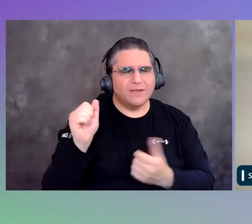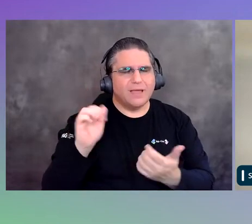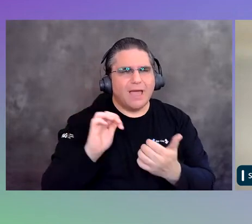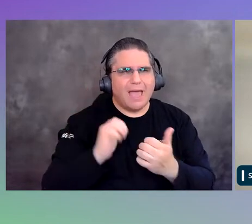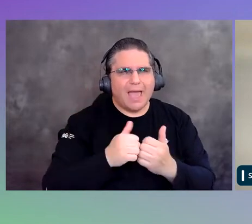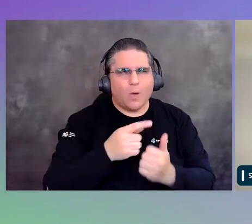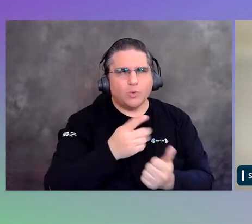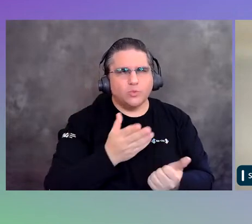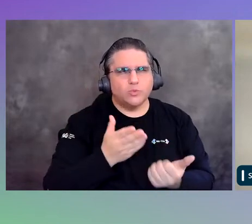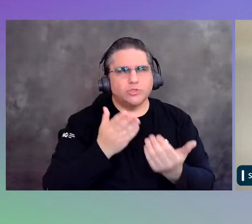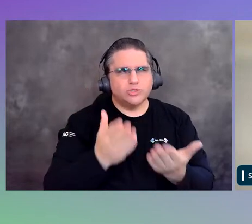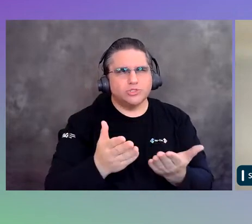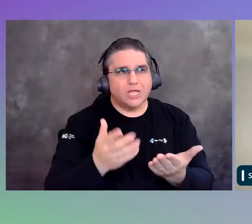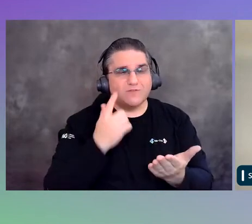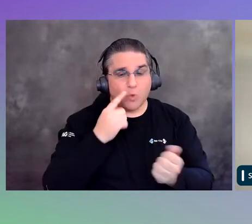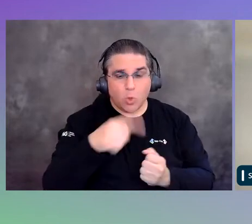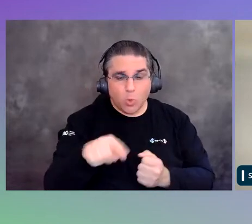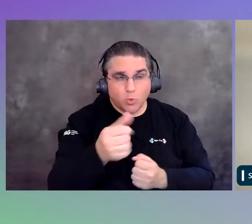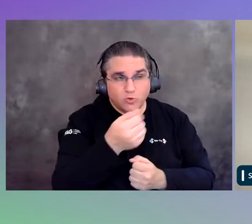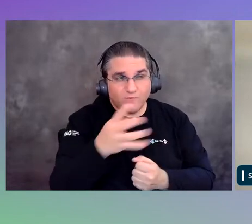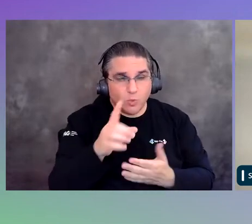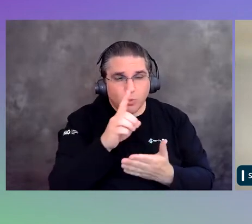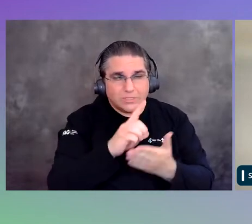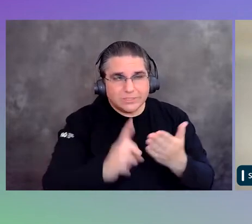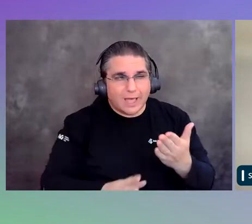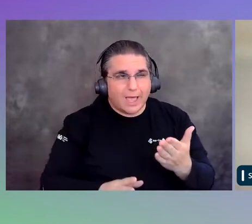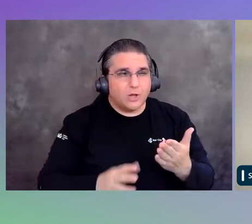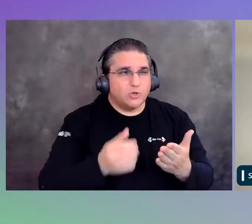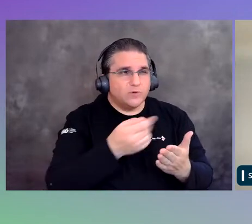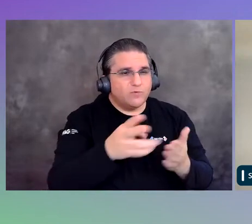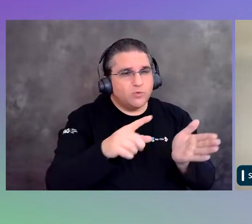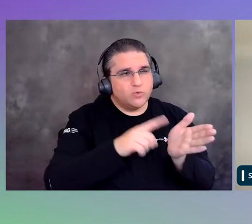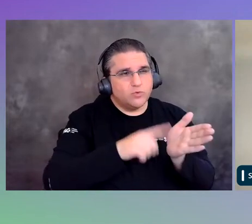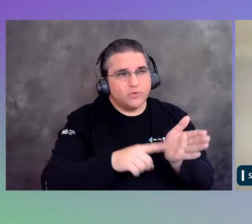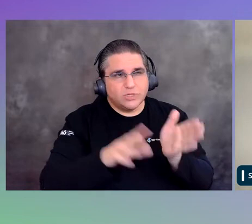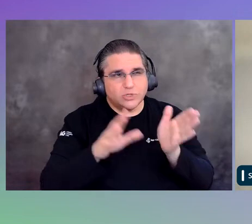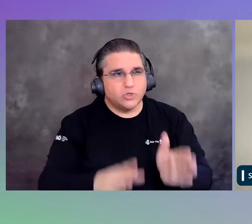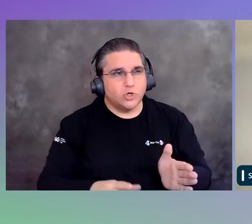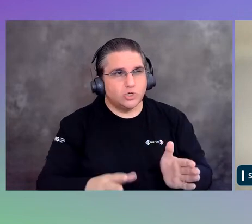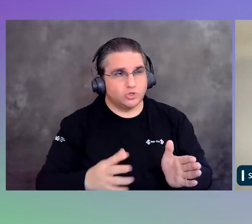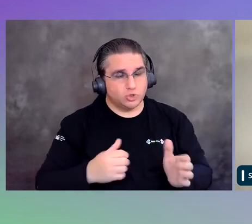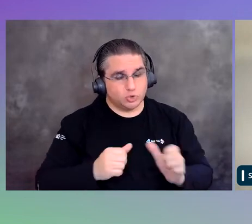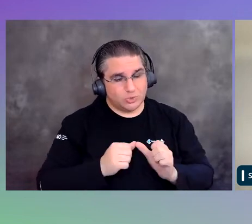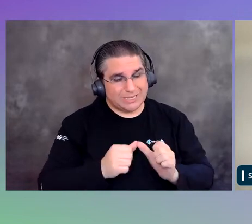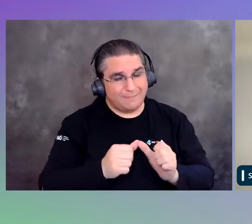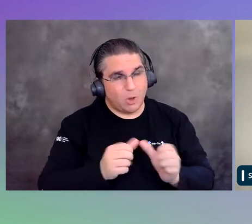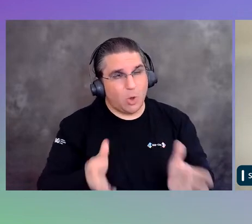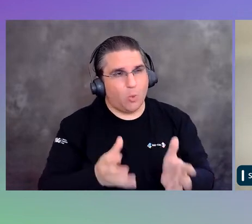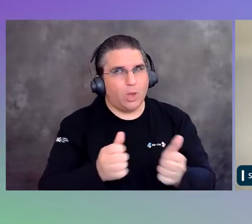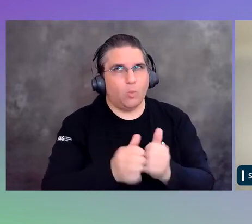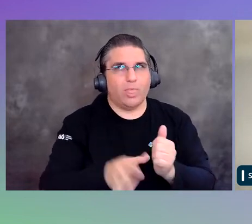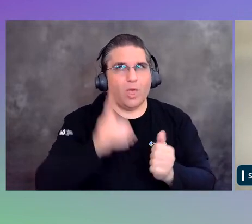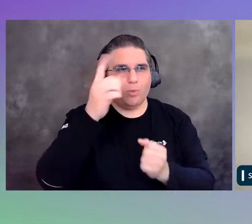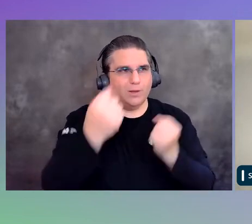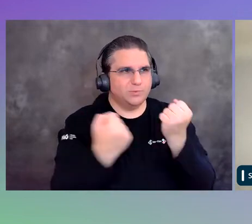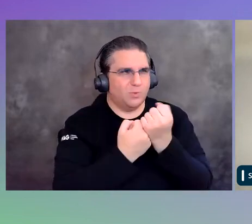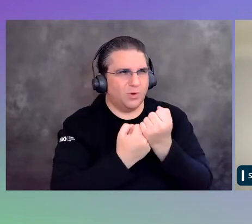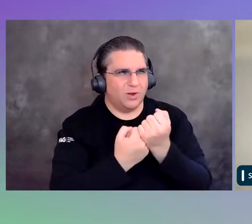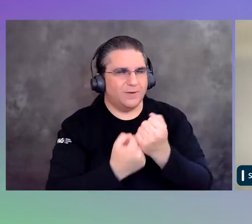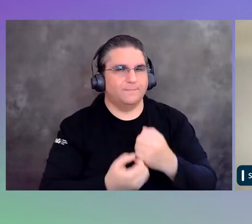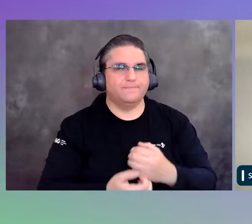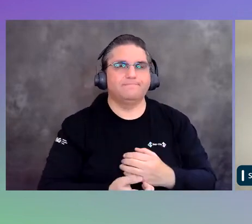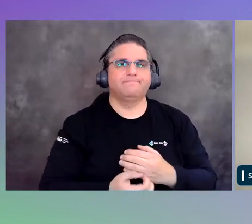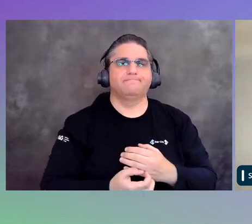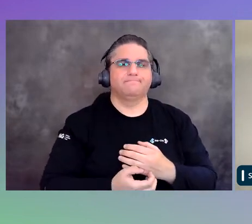the passionate handful of designers and researchers to keep it going as a priority? Yeah, that can be